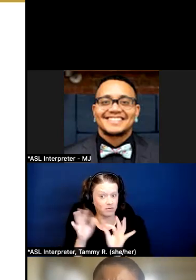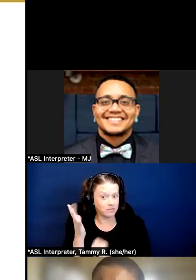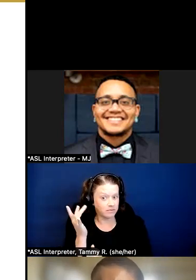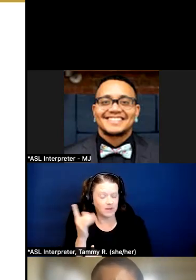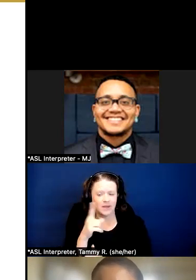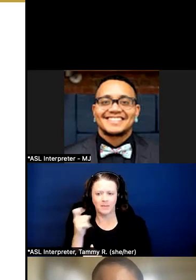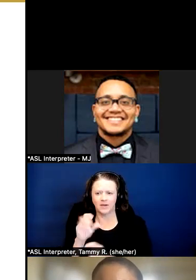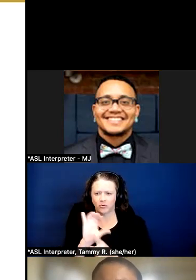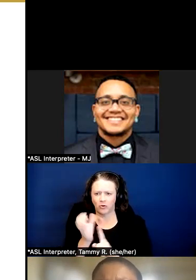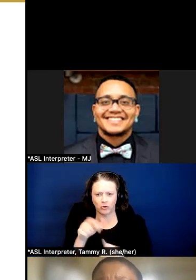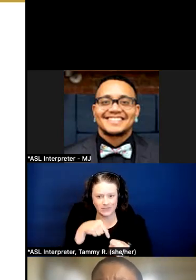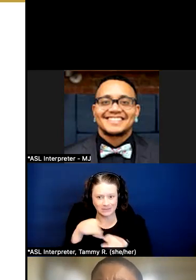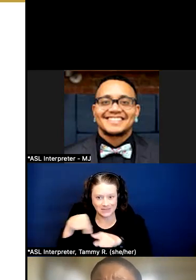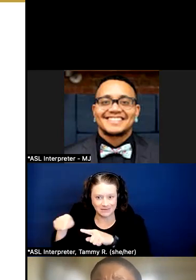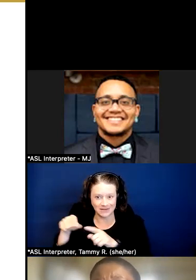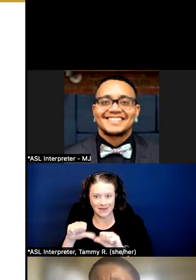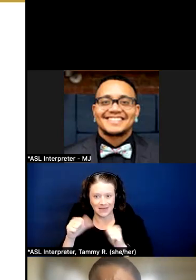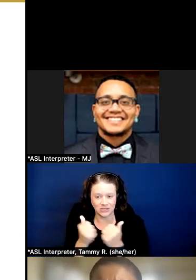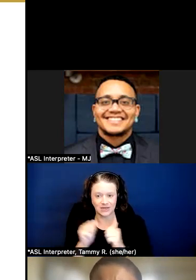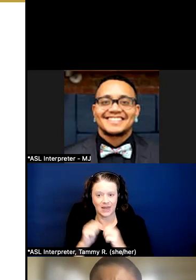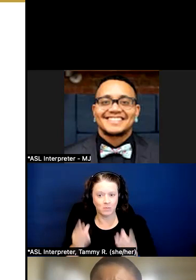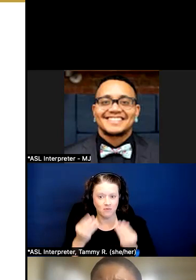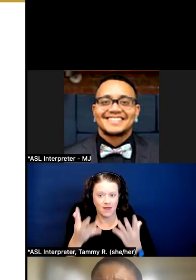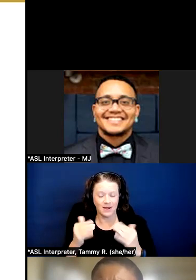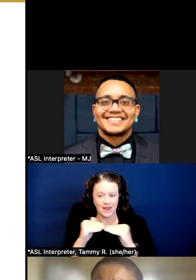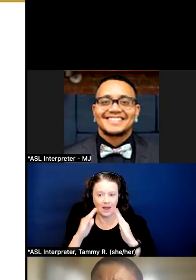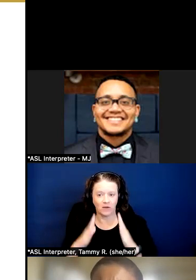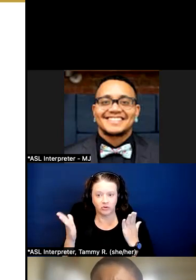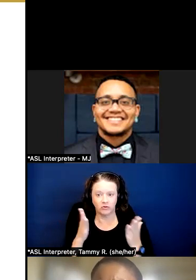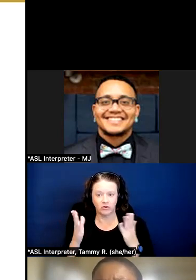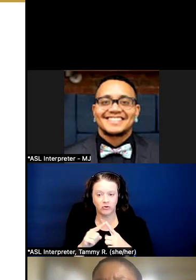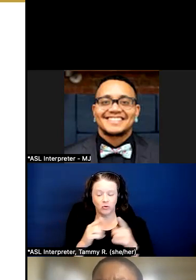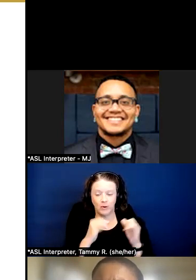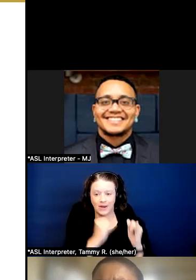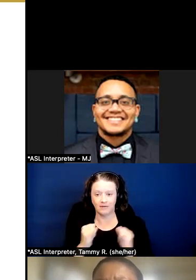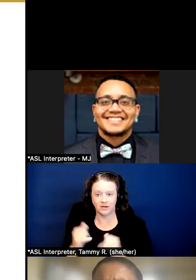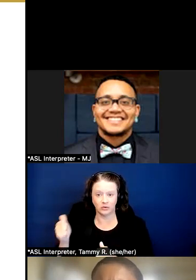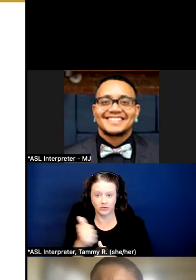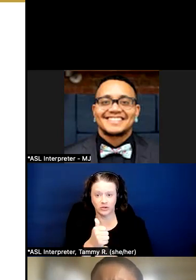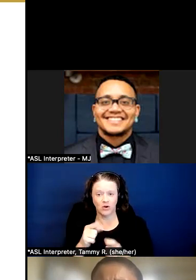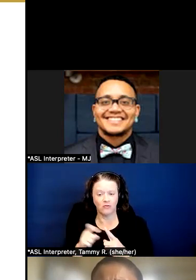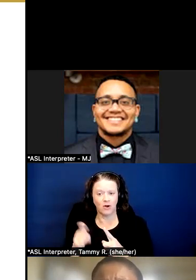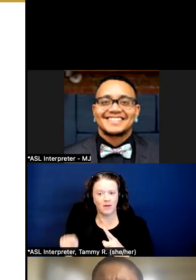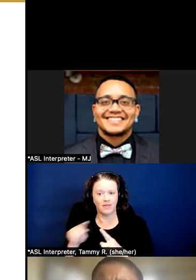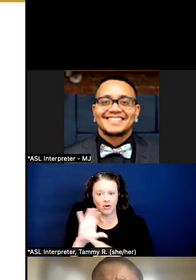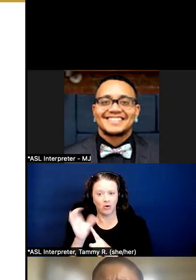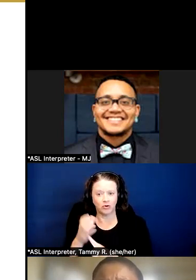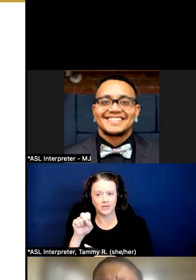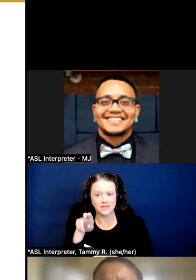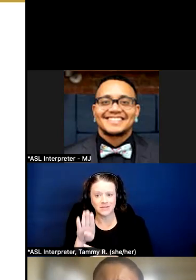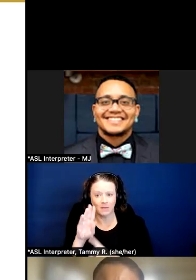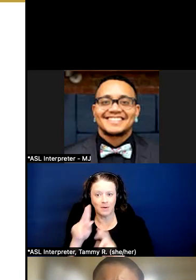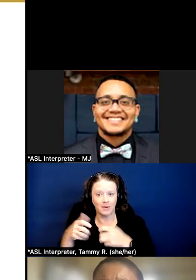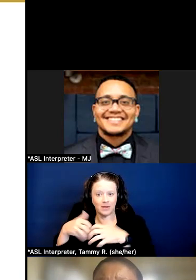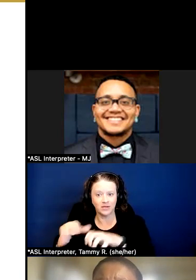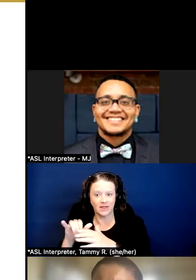specific agencies to provide housing services to individuals from the cultural subpopulation that